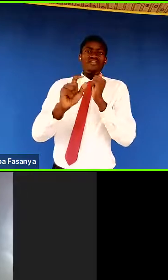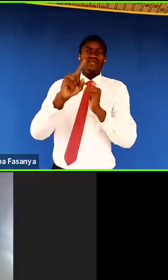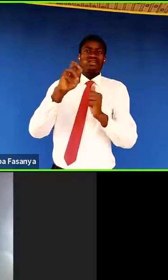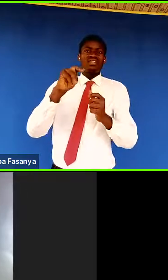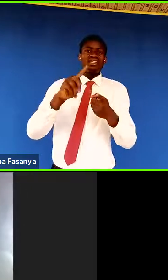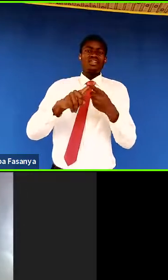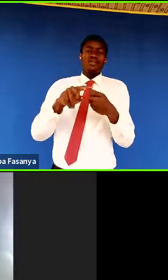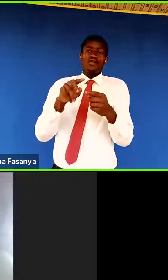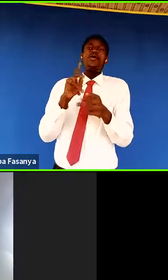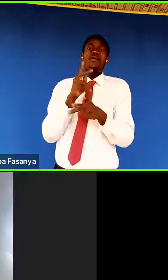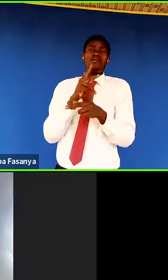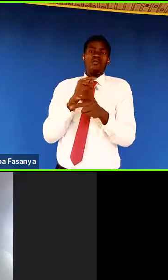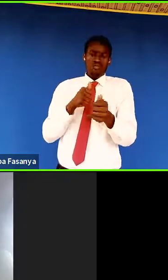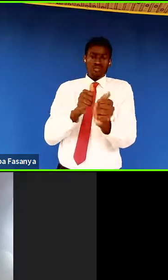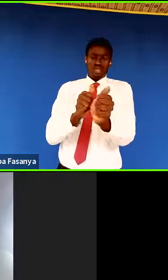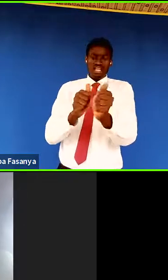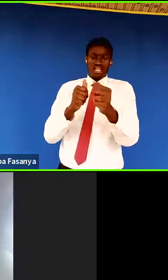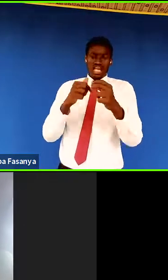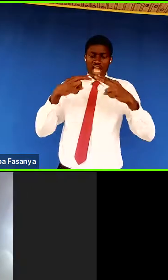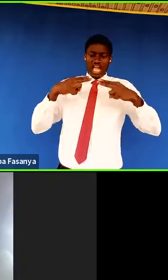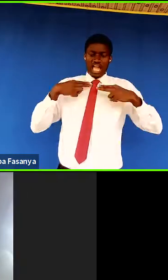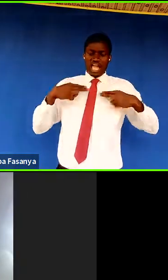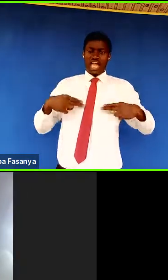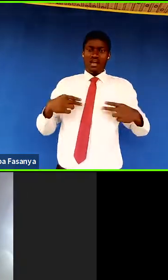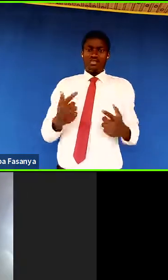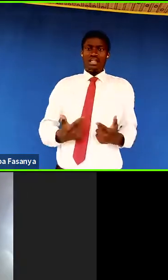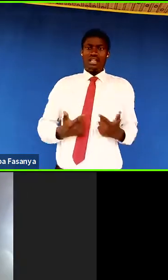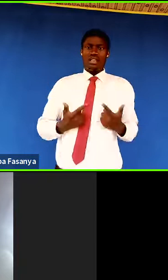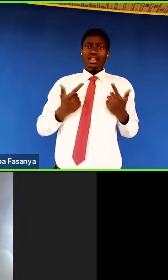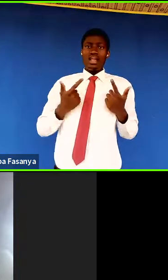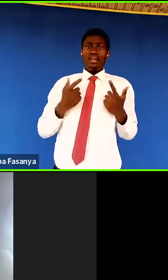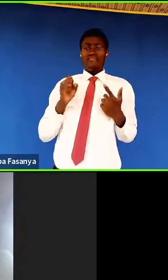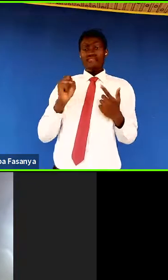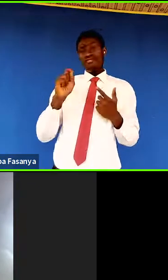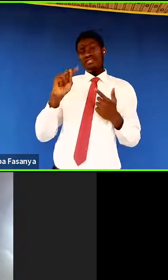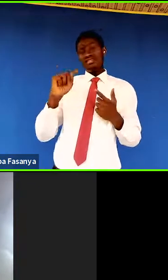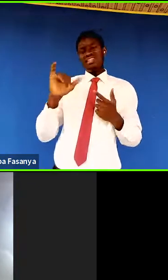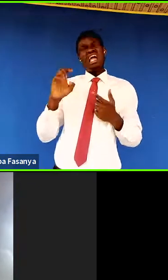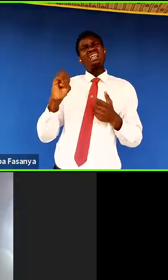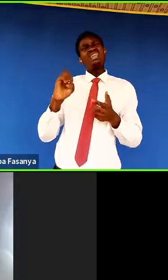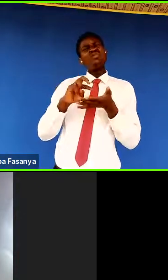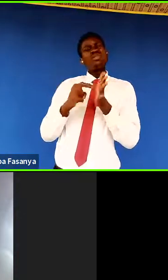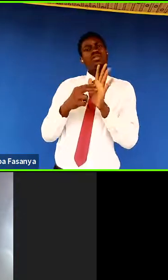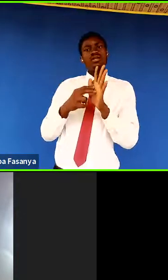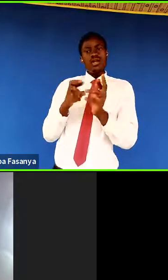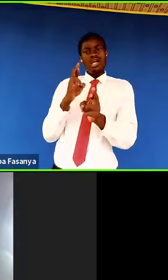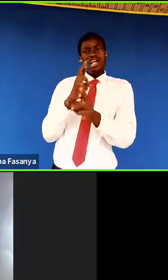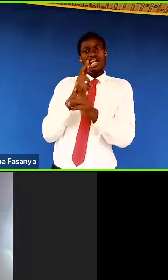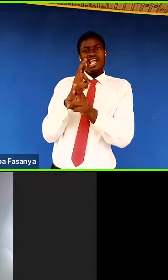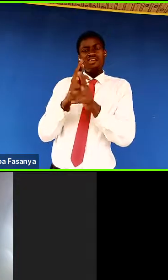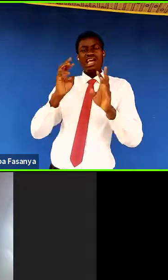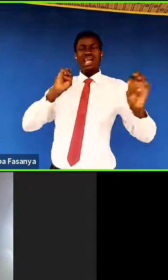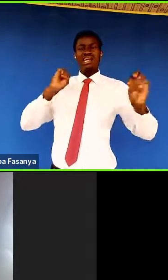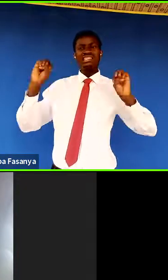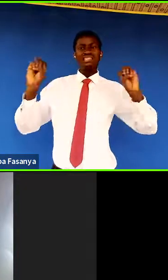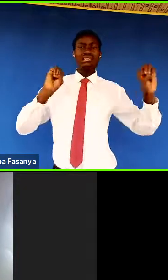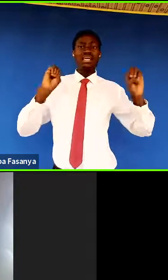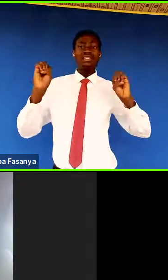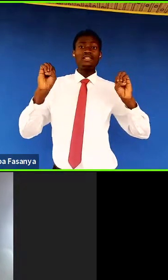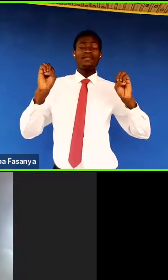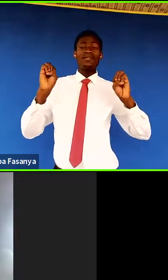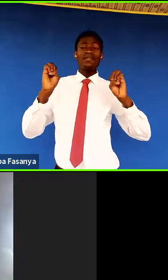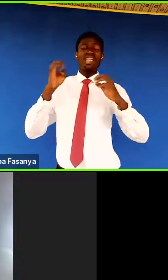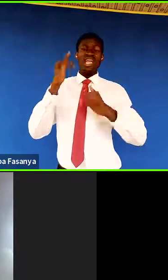lifestyle meaning regular exercise, because all these things will, at the end of the day, help us all. Healthy,